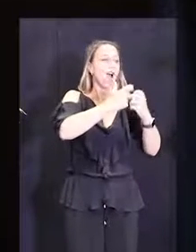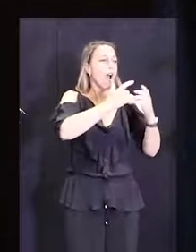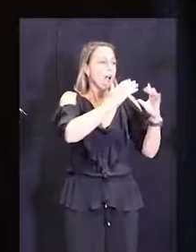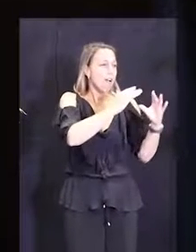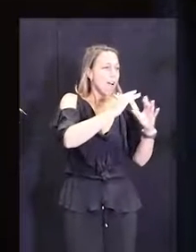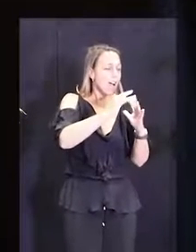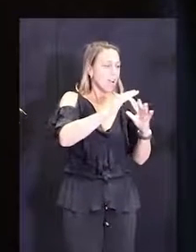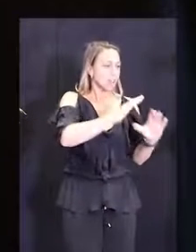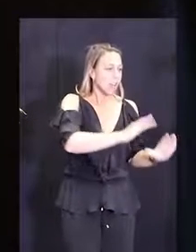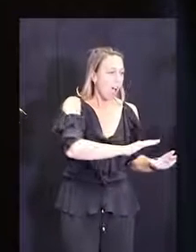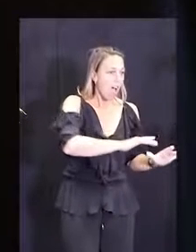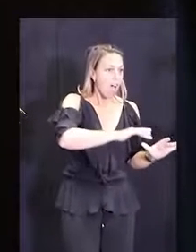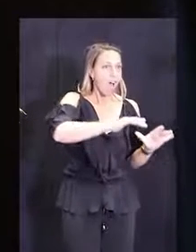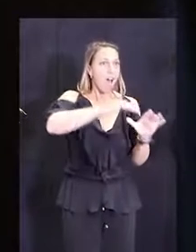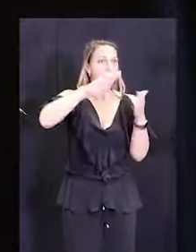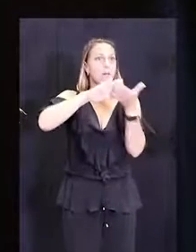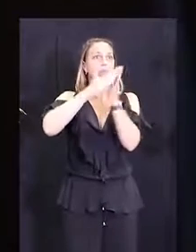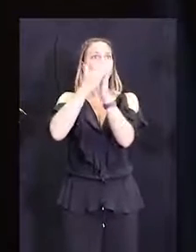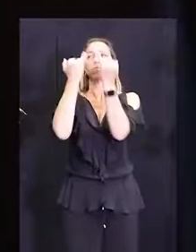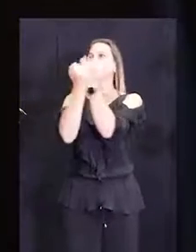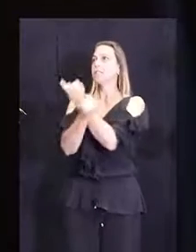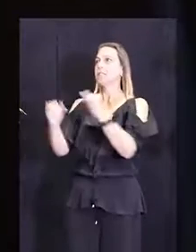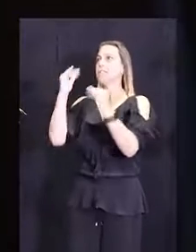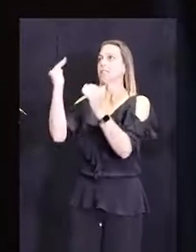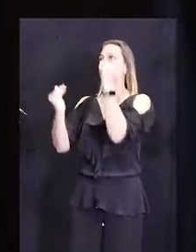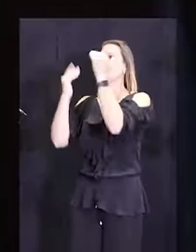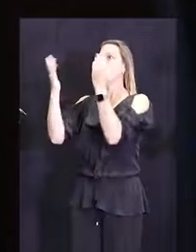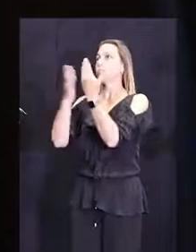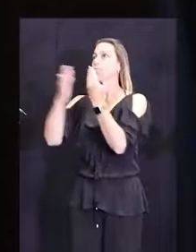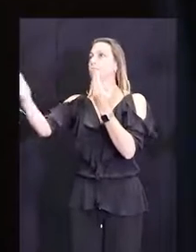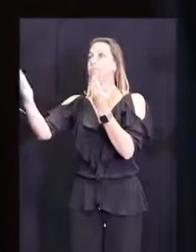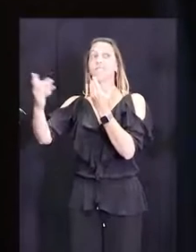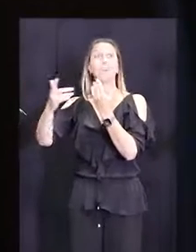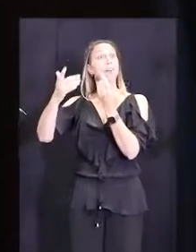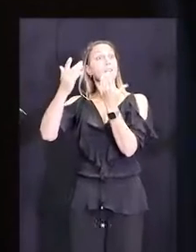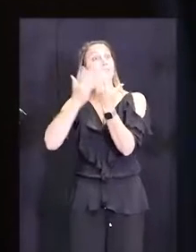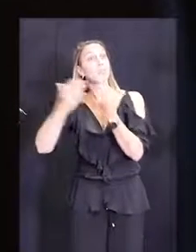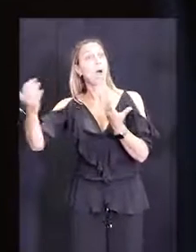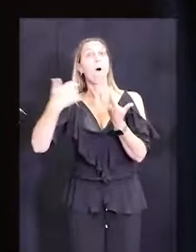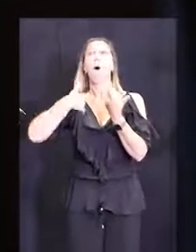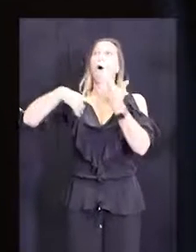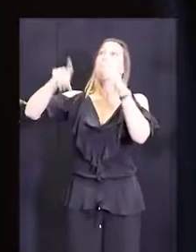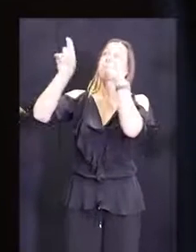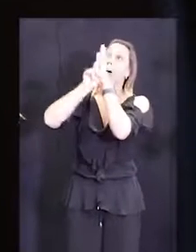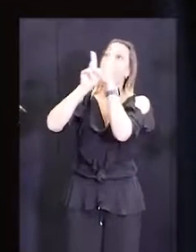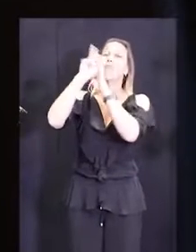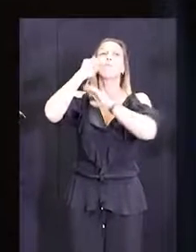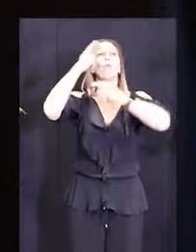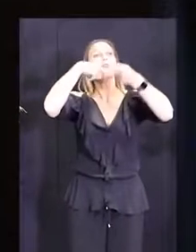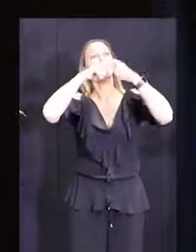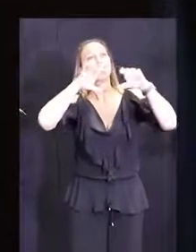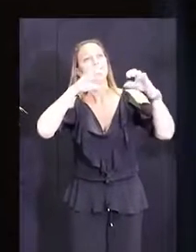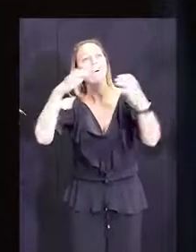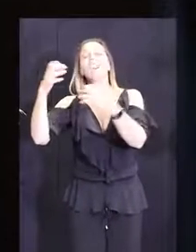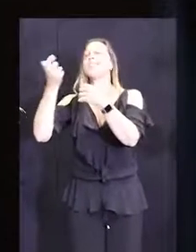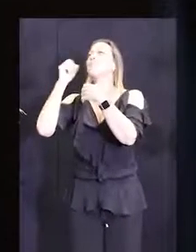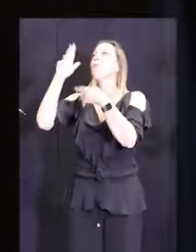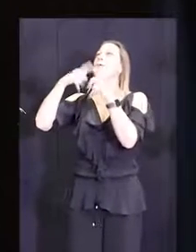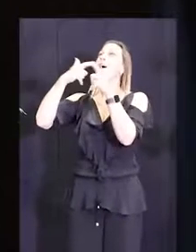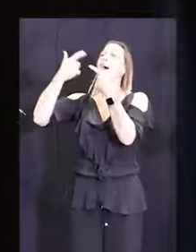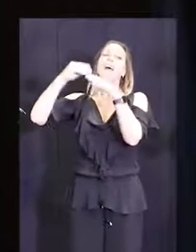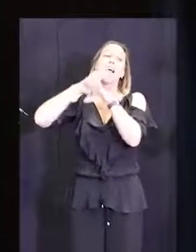an independent adulthood. Moving forward, we will not have bells to signal the changing of classes